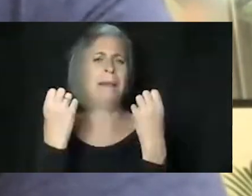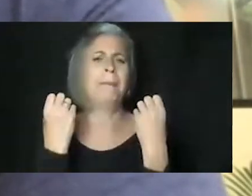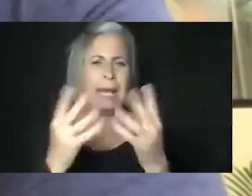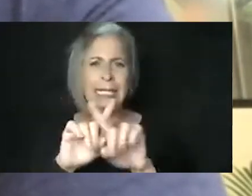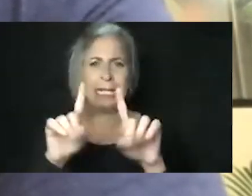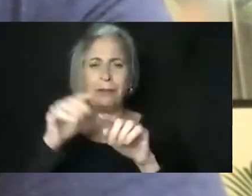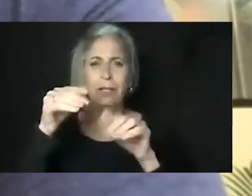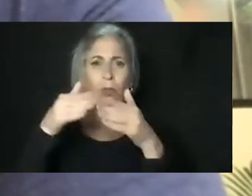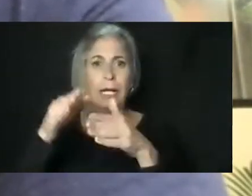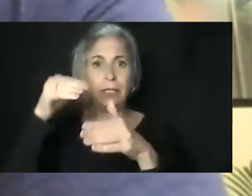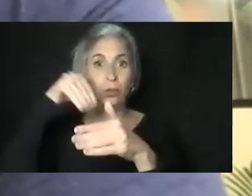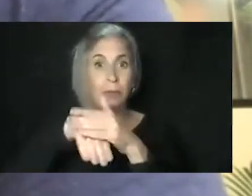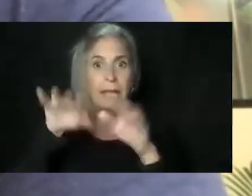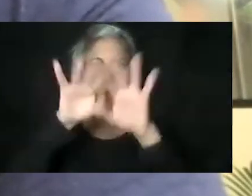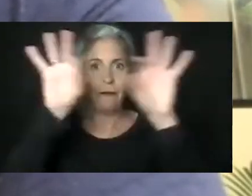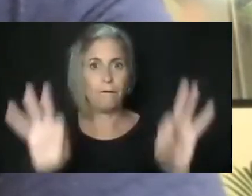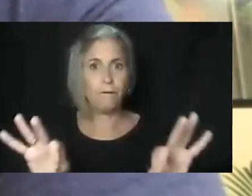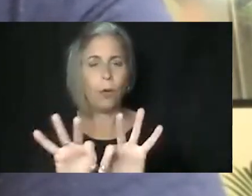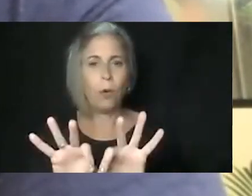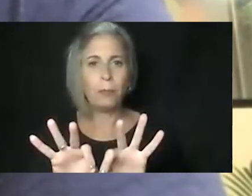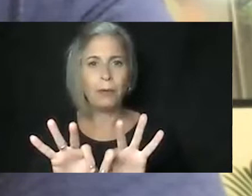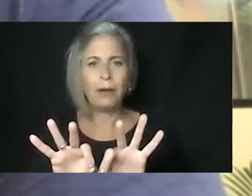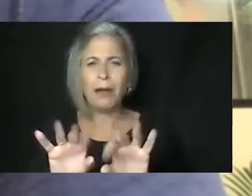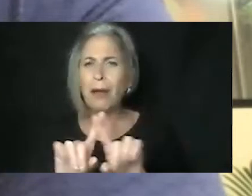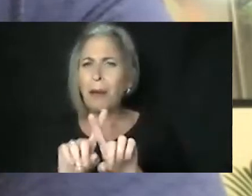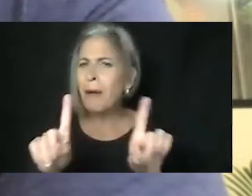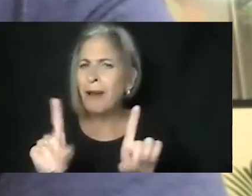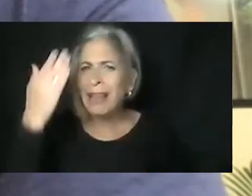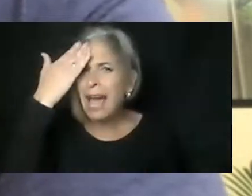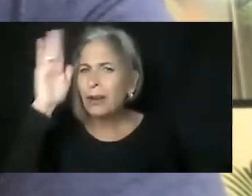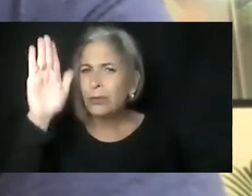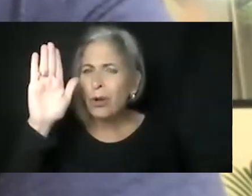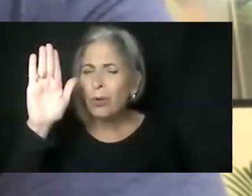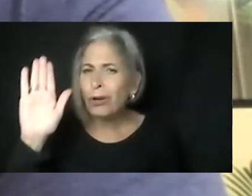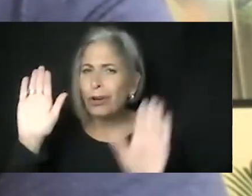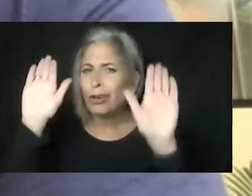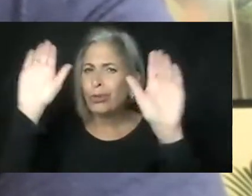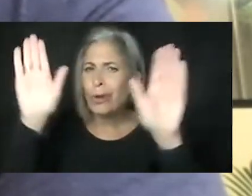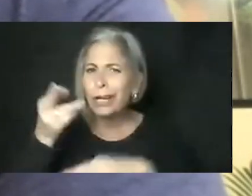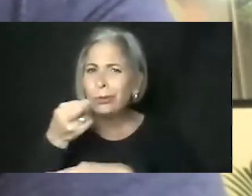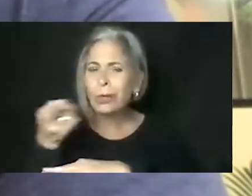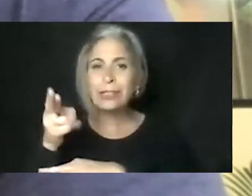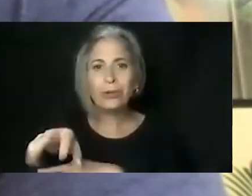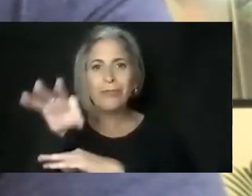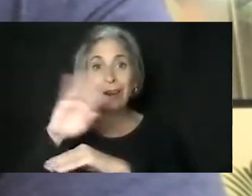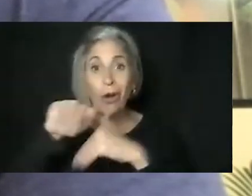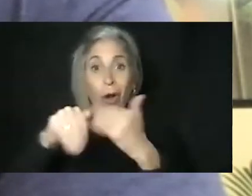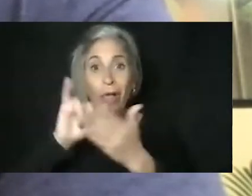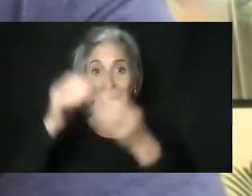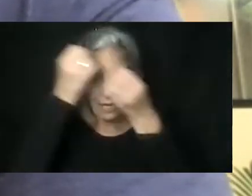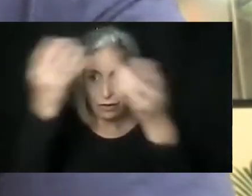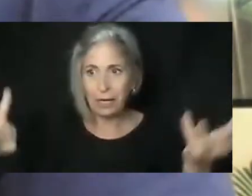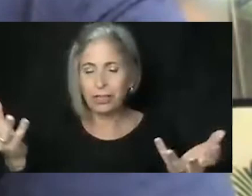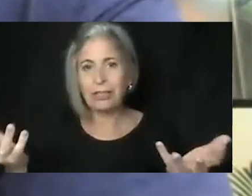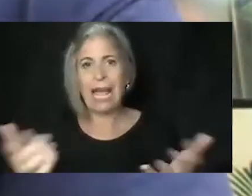form. So, we're trying, but I don't know a great resource to find out all of that information. So